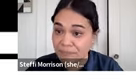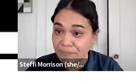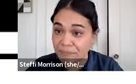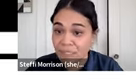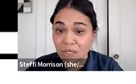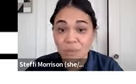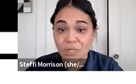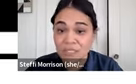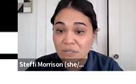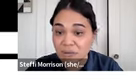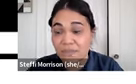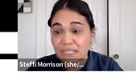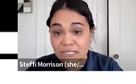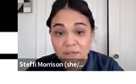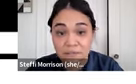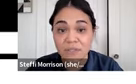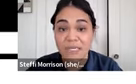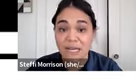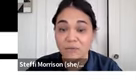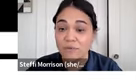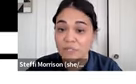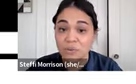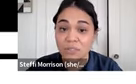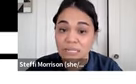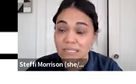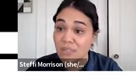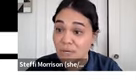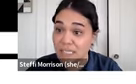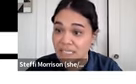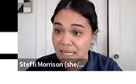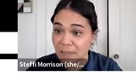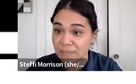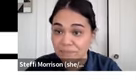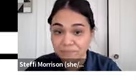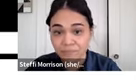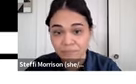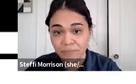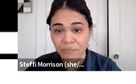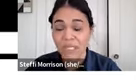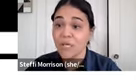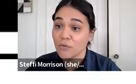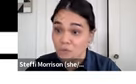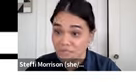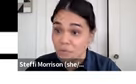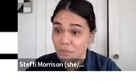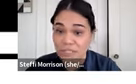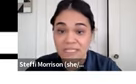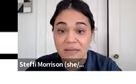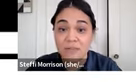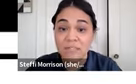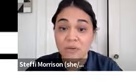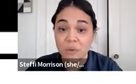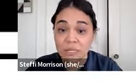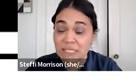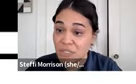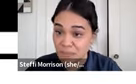sector. But we also know that this does not fully account for the total losses across the state. For central Puget